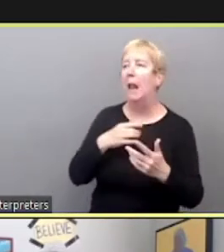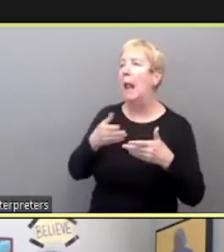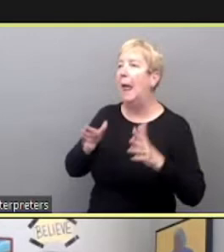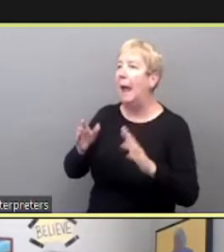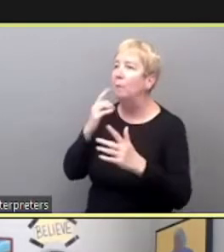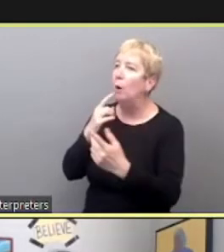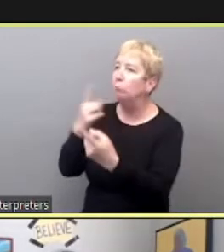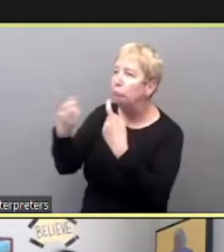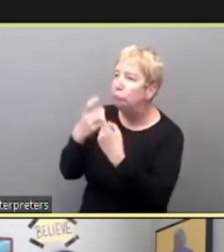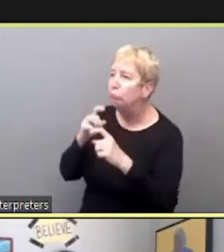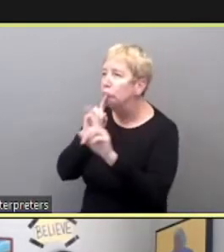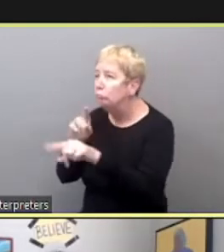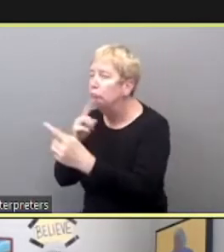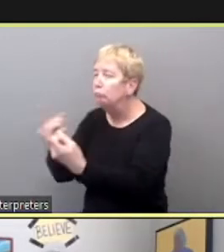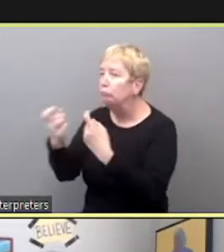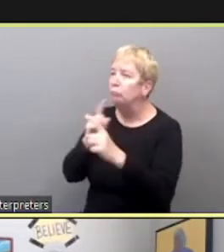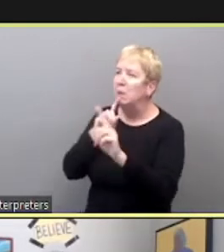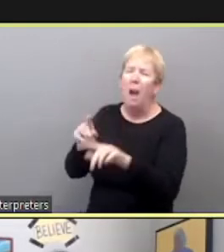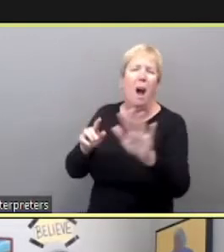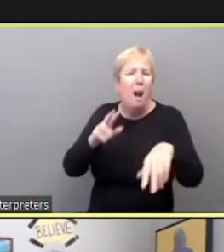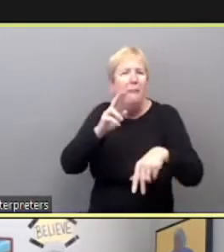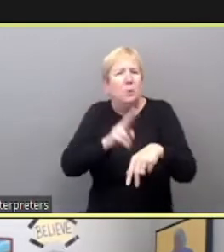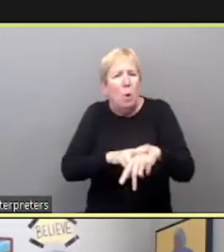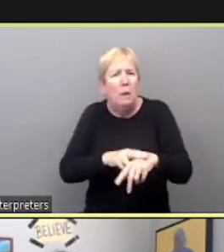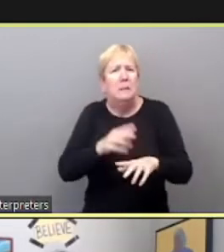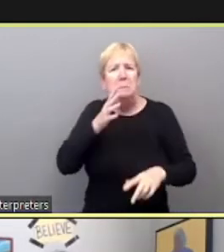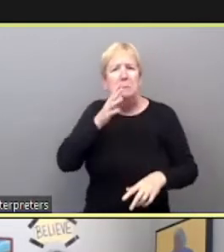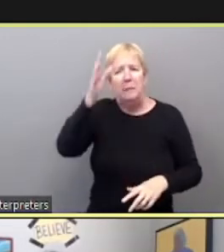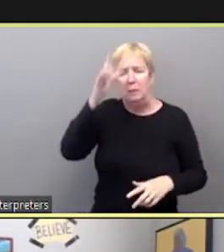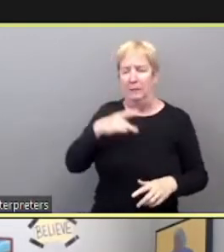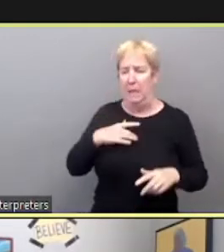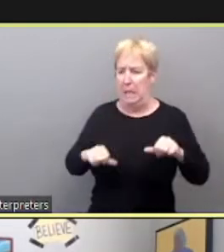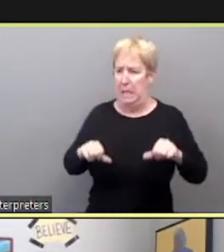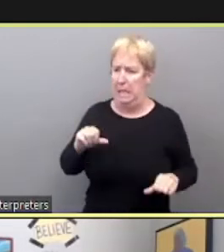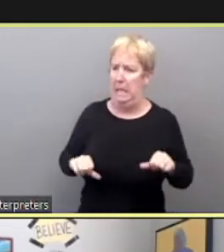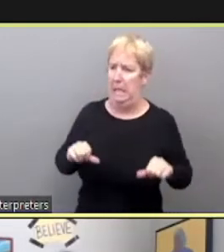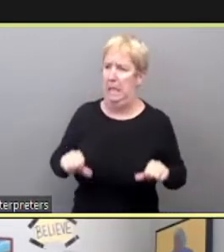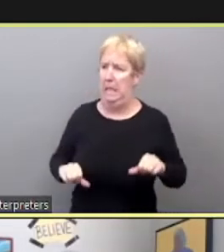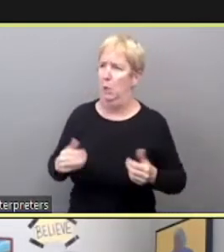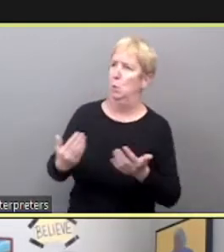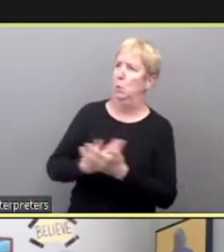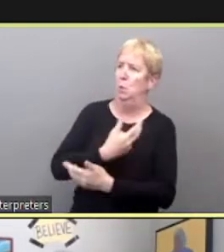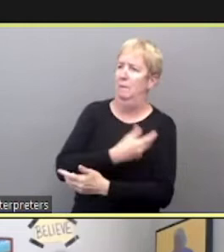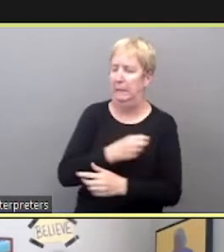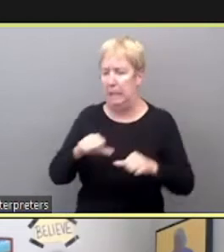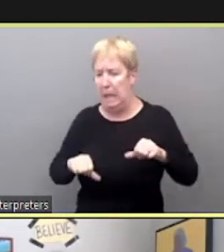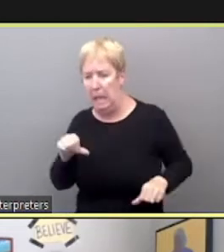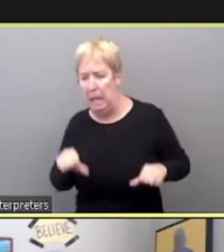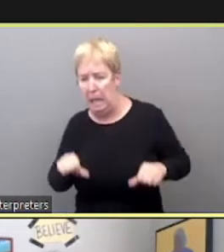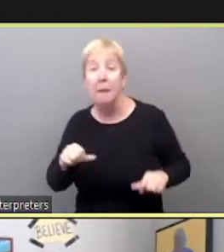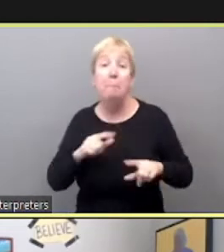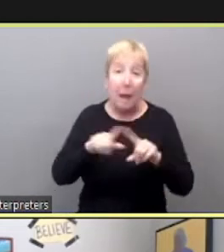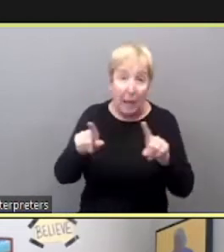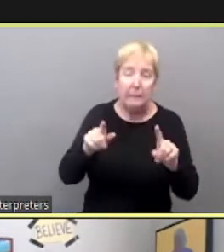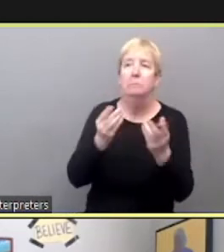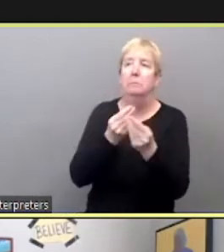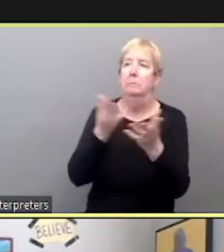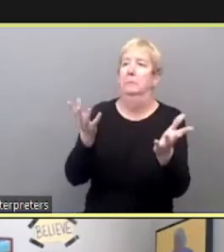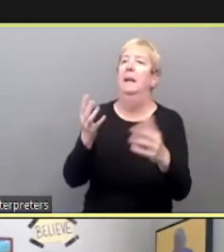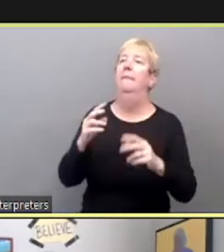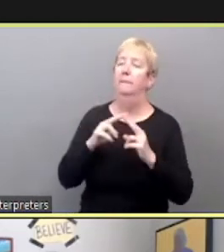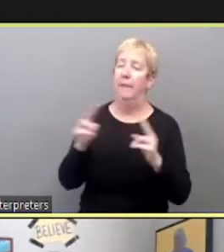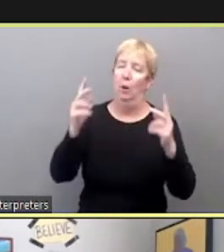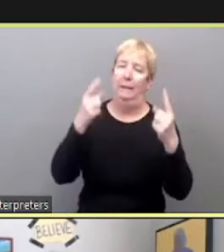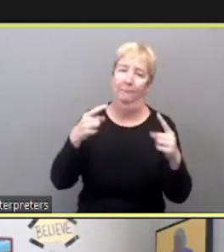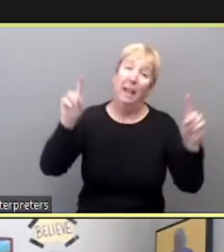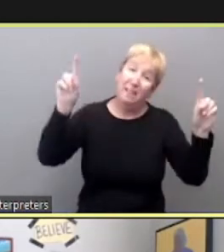for parents when there's a new vaccine to be hesitant. But what we've seen is that it's very effective, and still children are getting